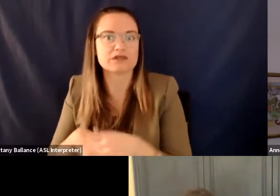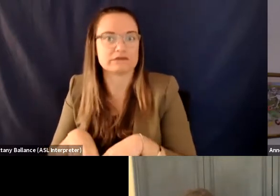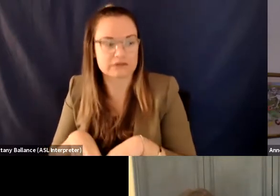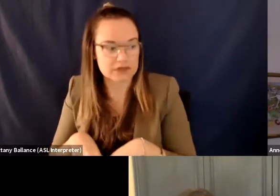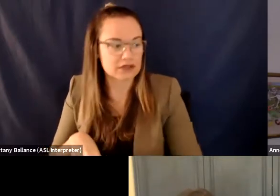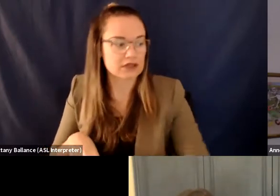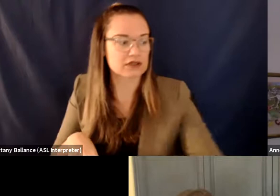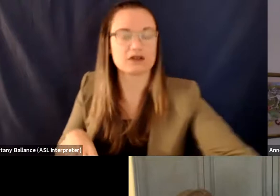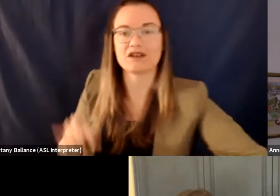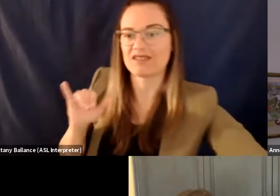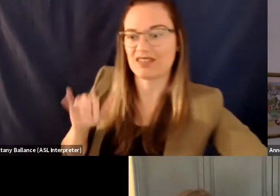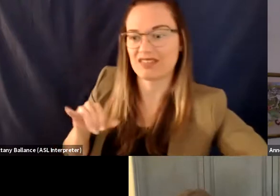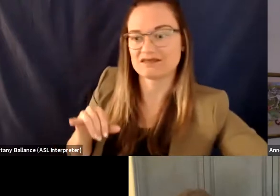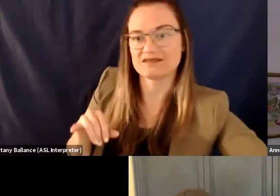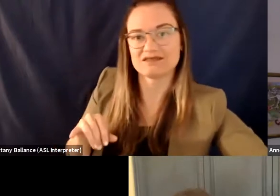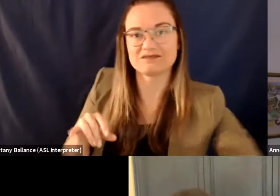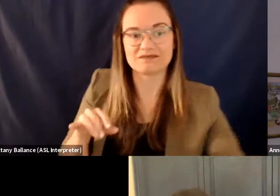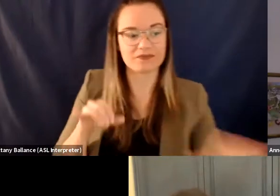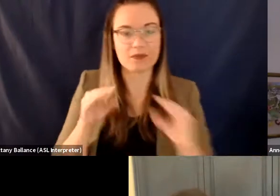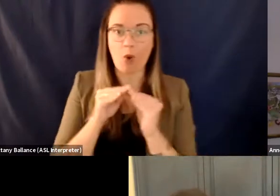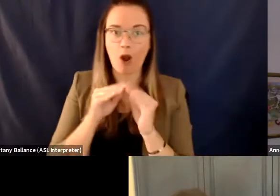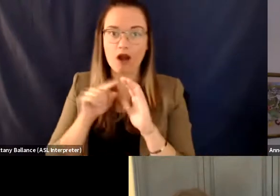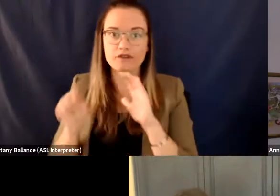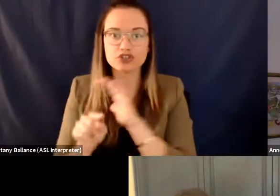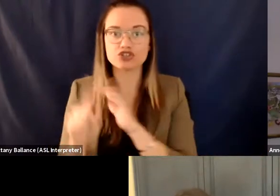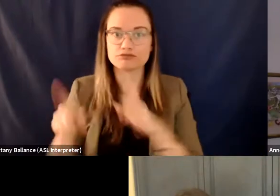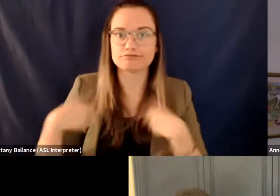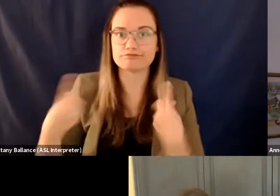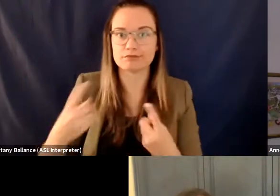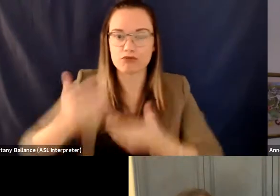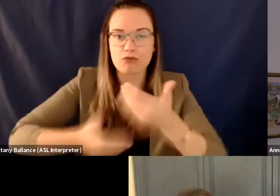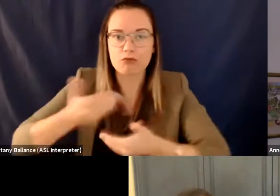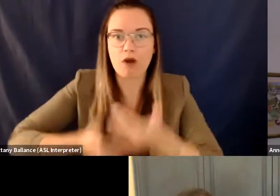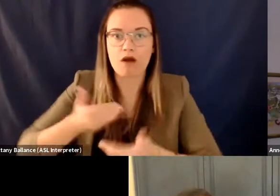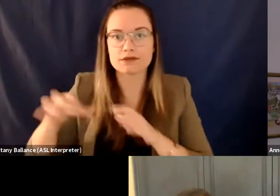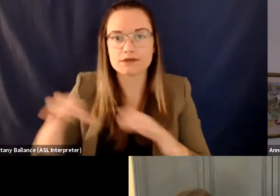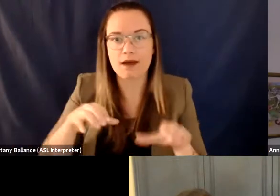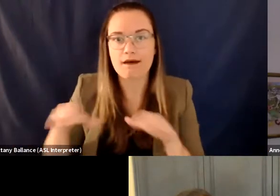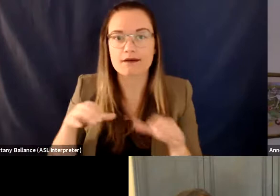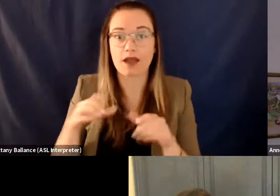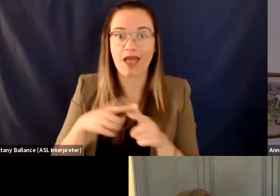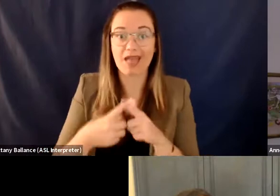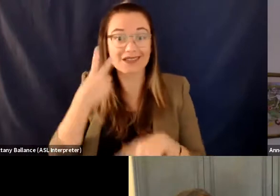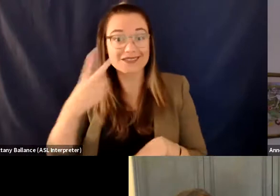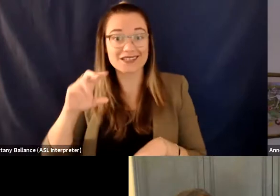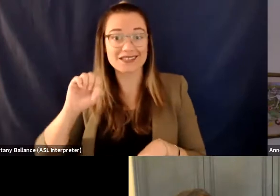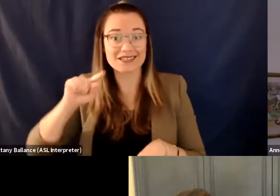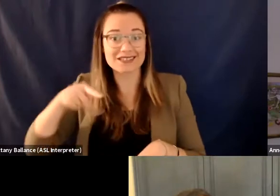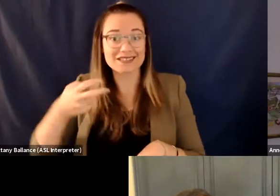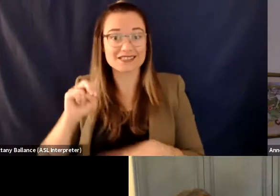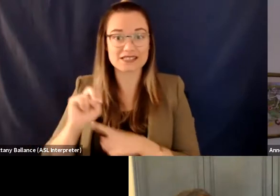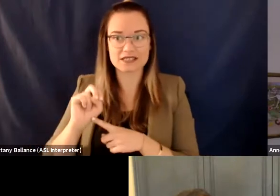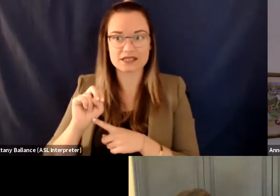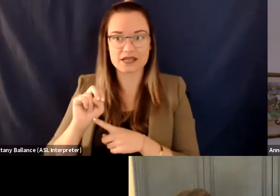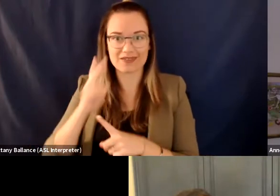of his moral, his journey since to kind of process his actions. Suddenly seeing Stephen rendered as a human